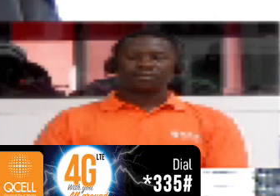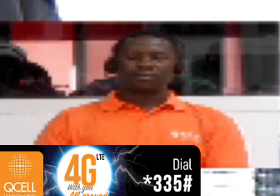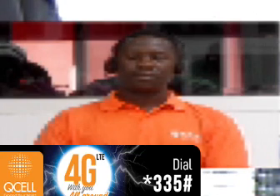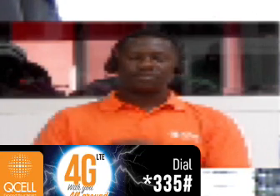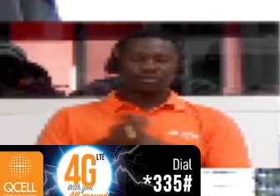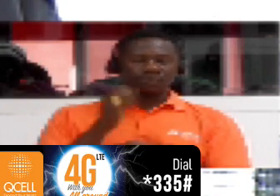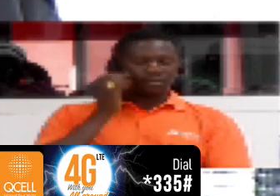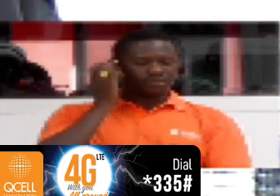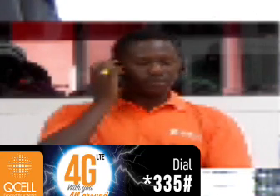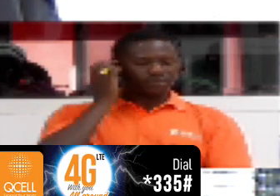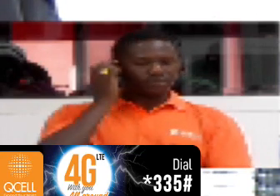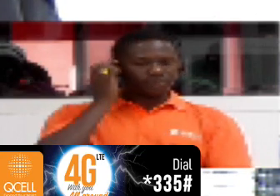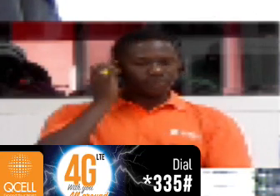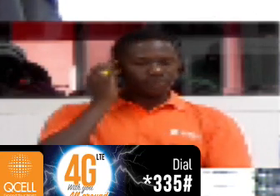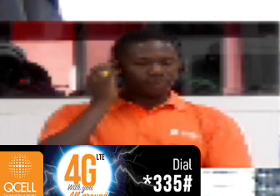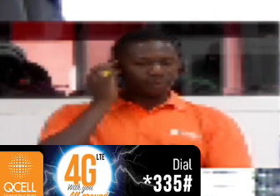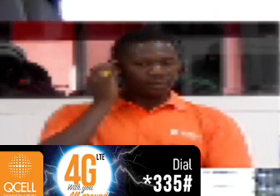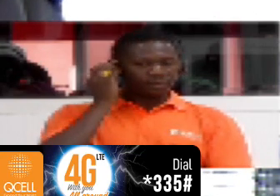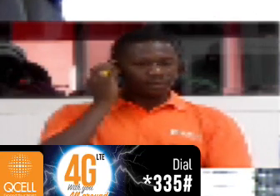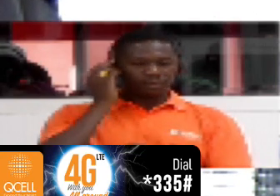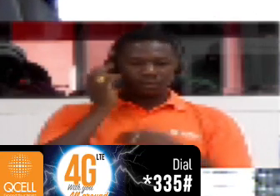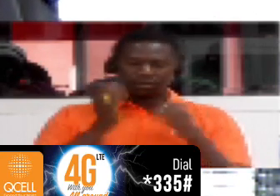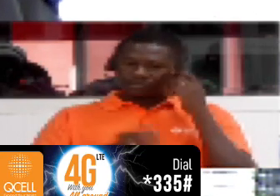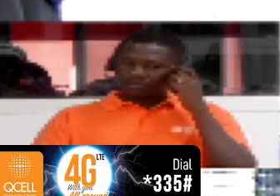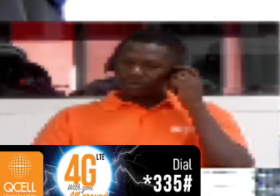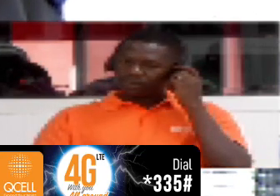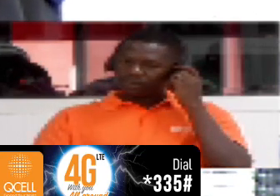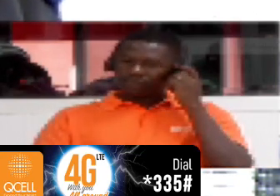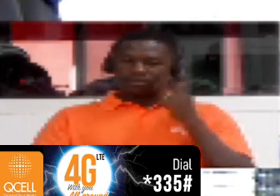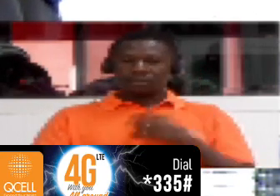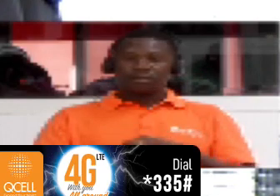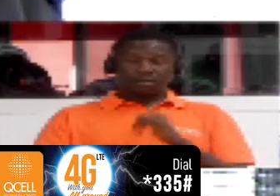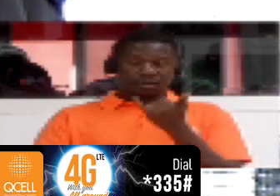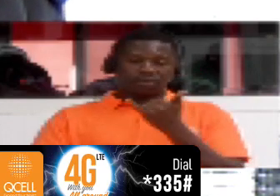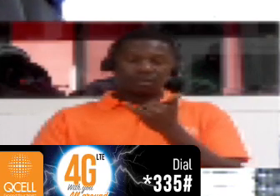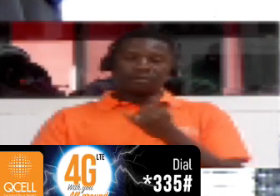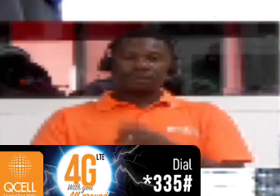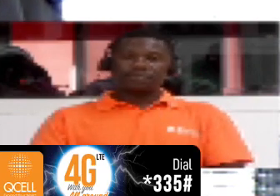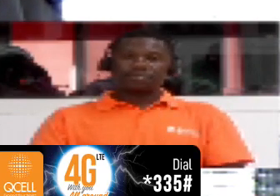lonne hani me loy sobite la wotumo. Okay, bon. Yes.